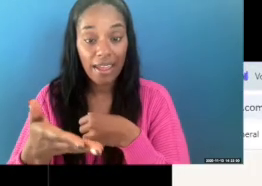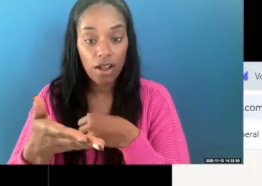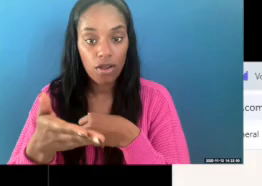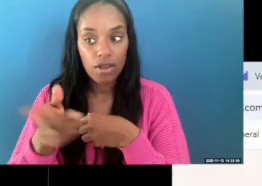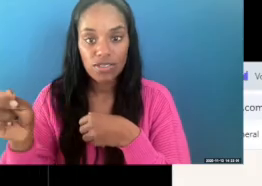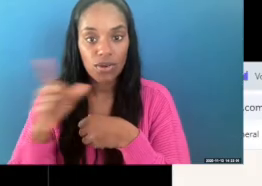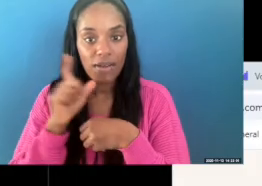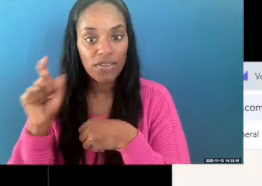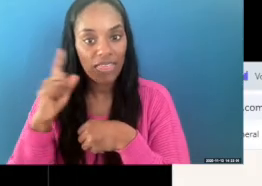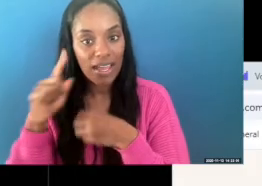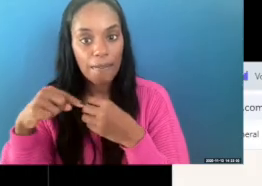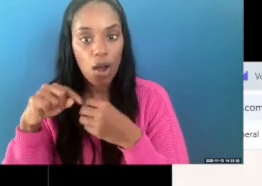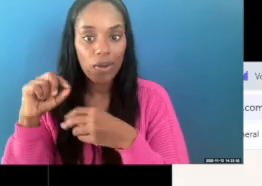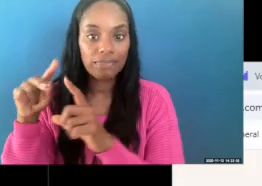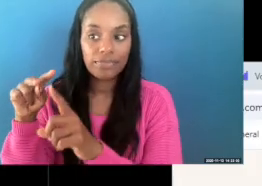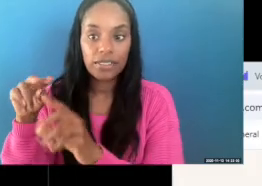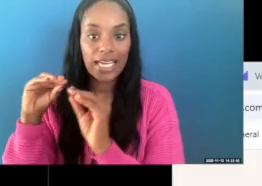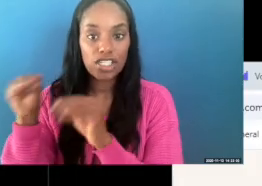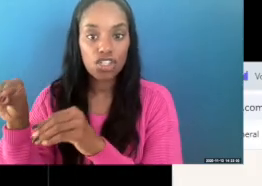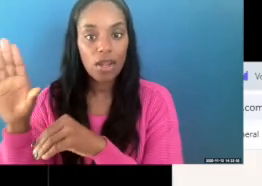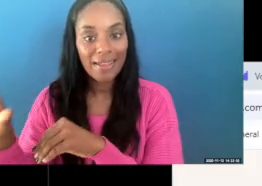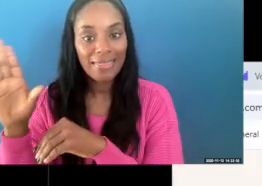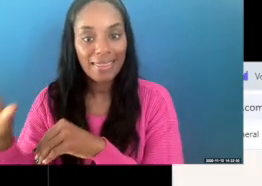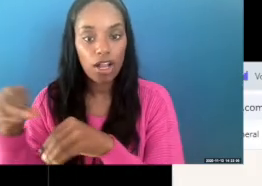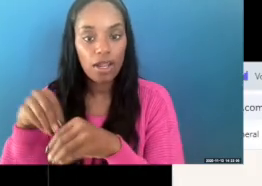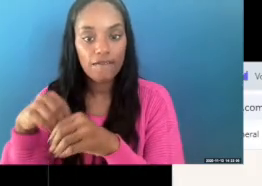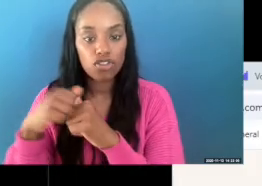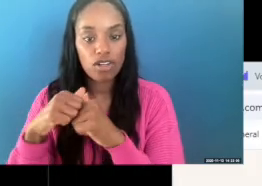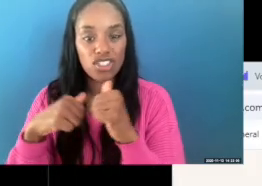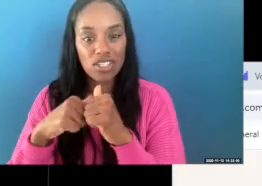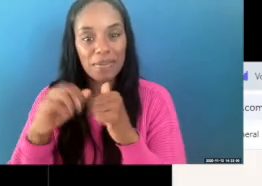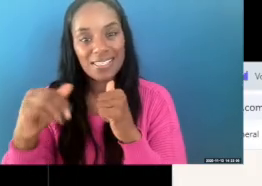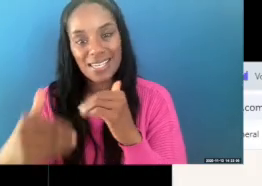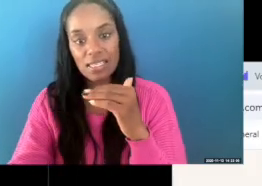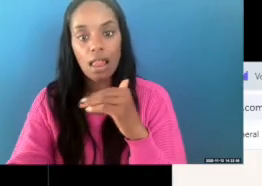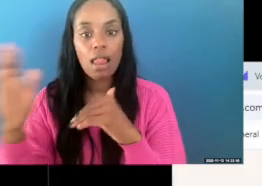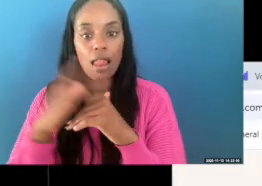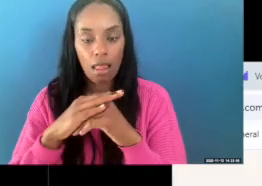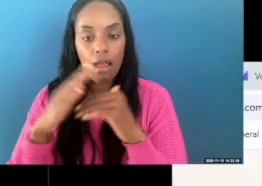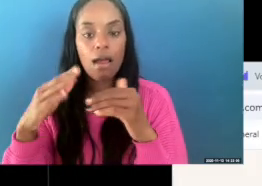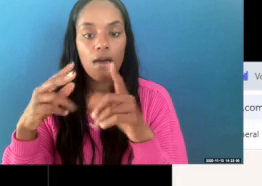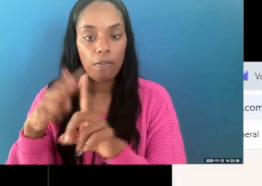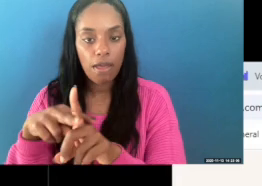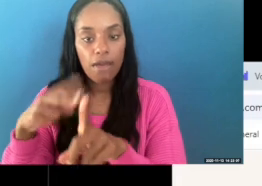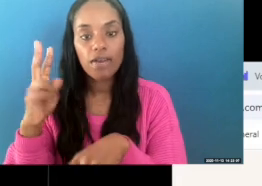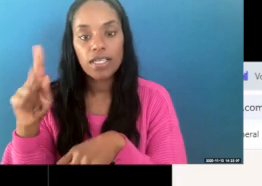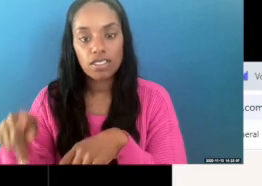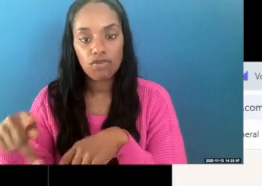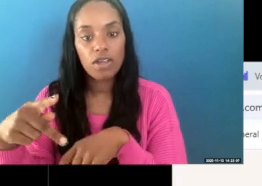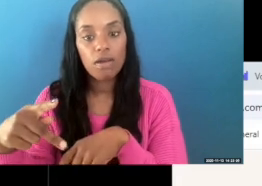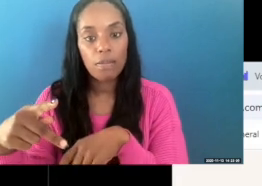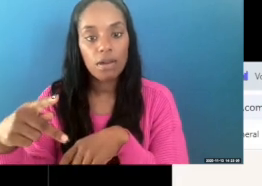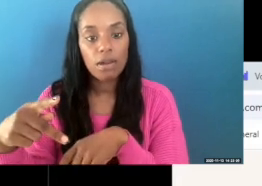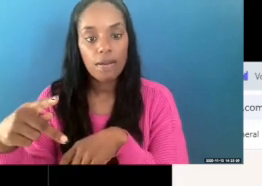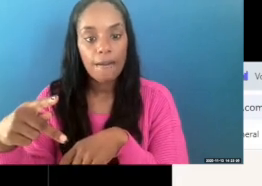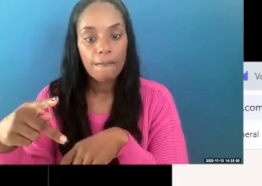that you can use, that the person purchasing the vehicle can use to go take to existing infrastructure locations that are already